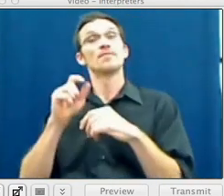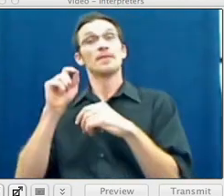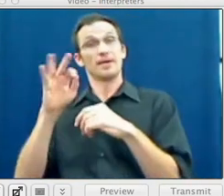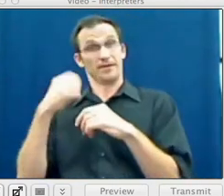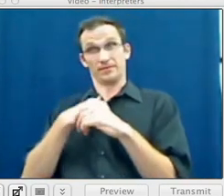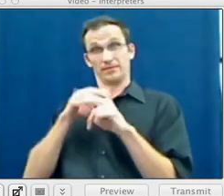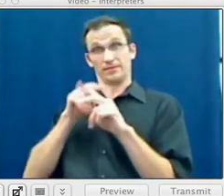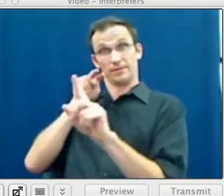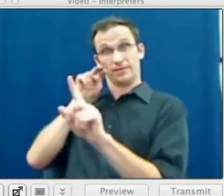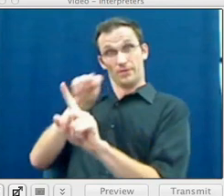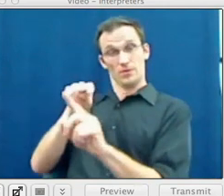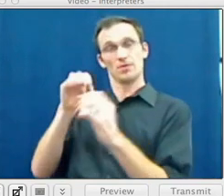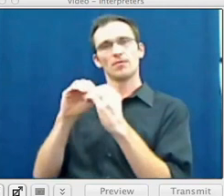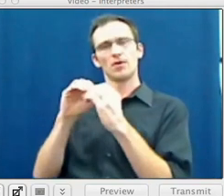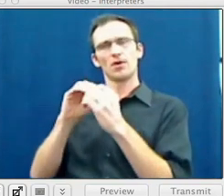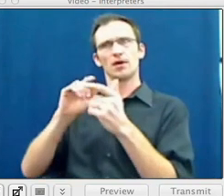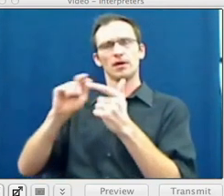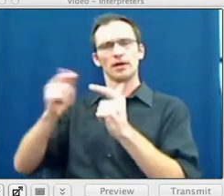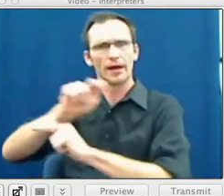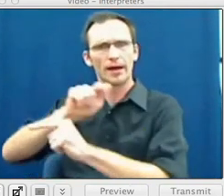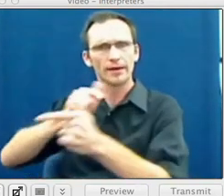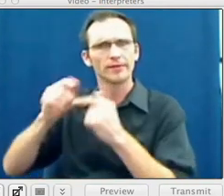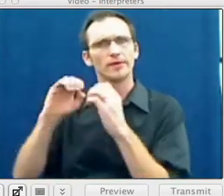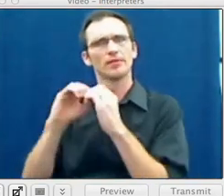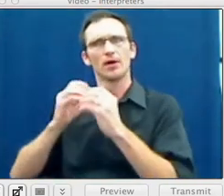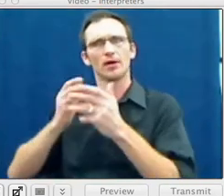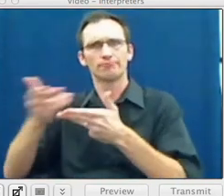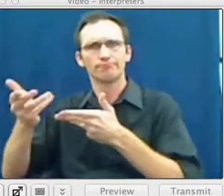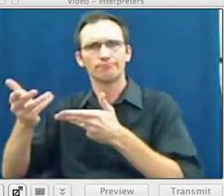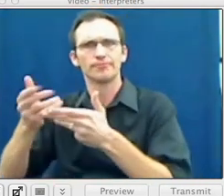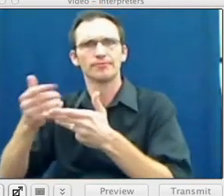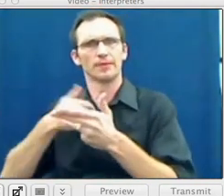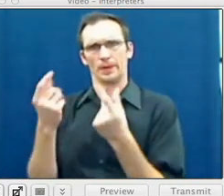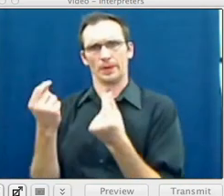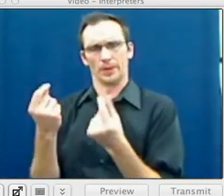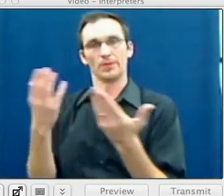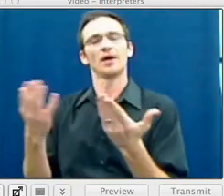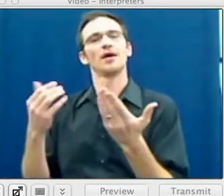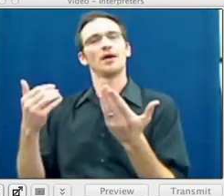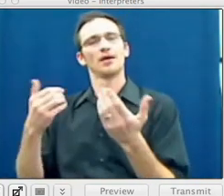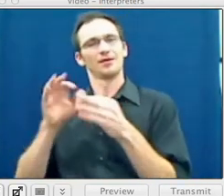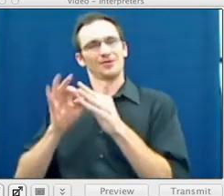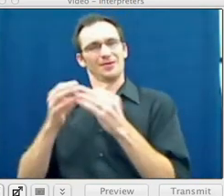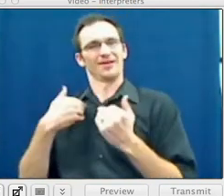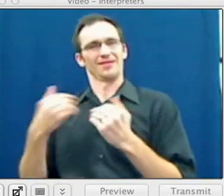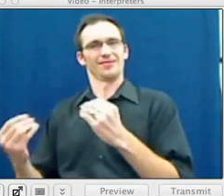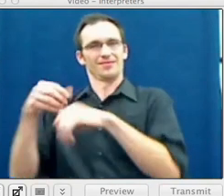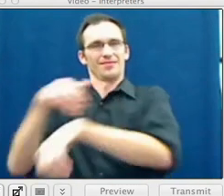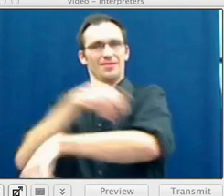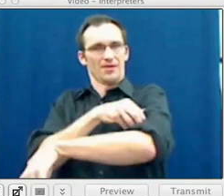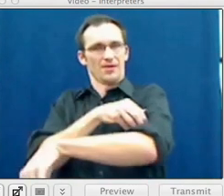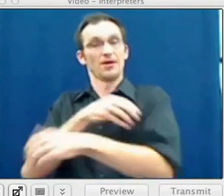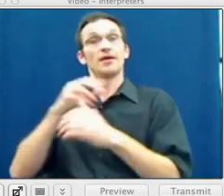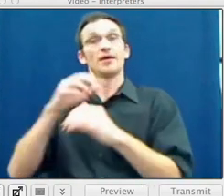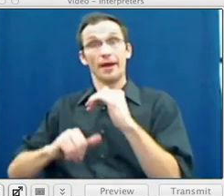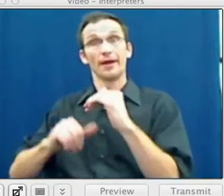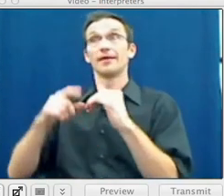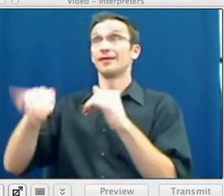more strategic and empowering view than it is to perceive work as happening to